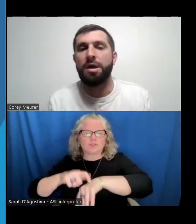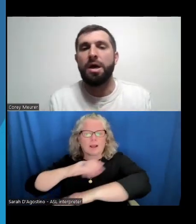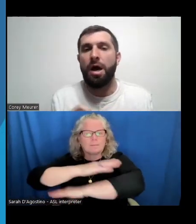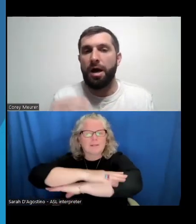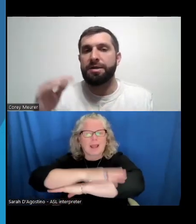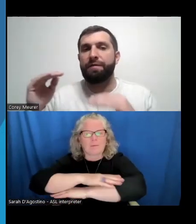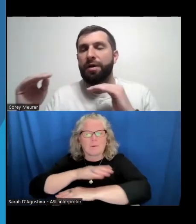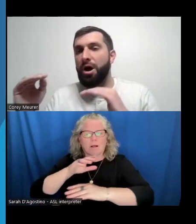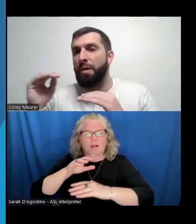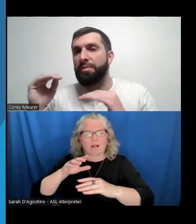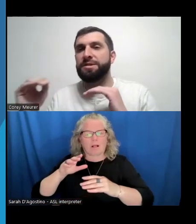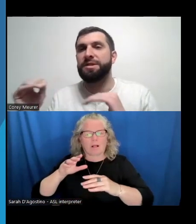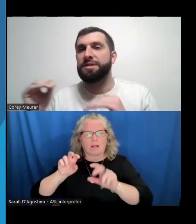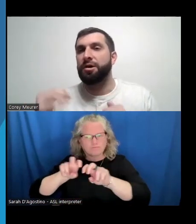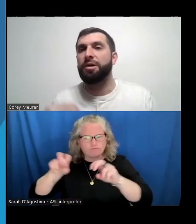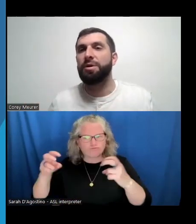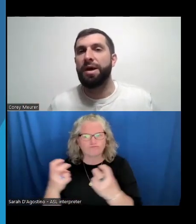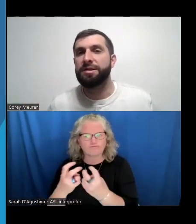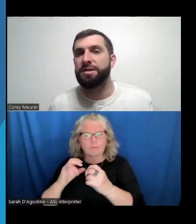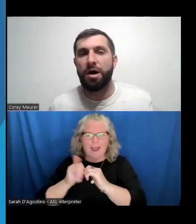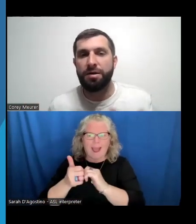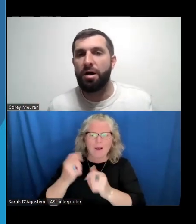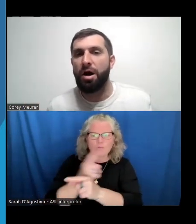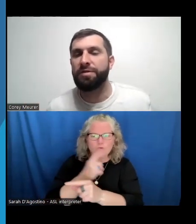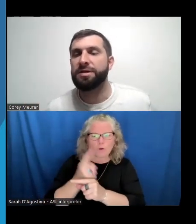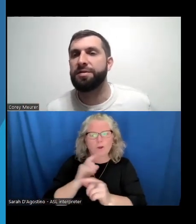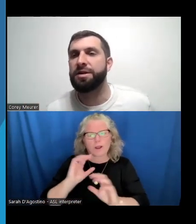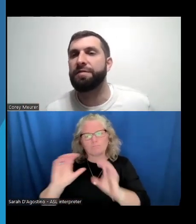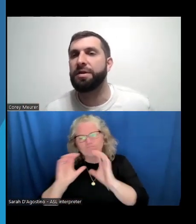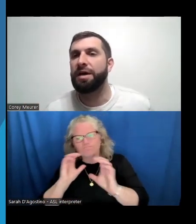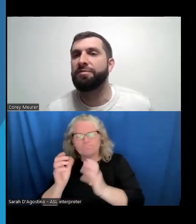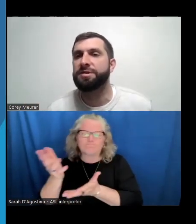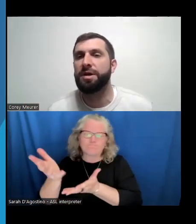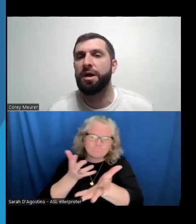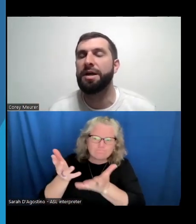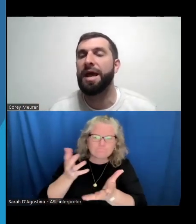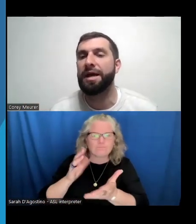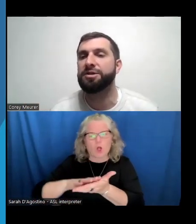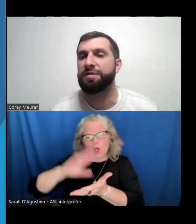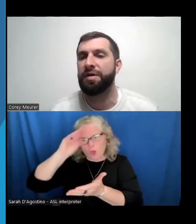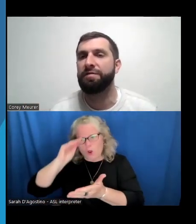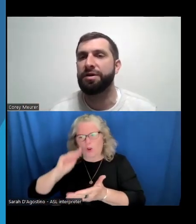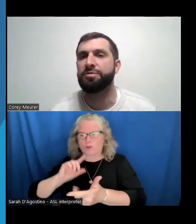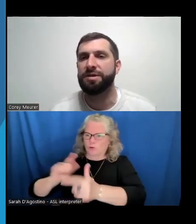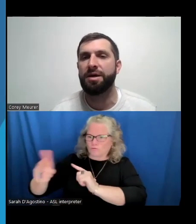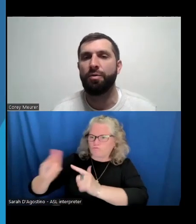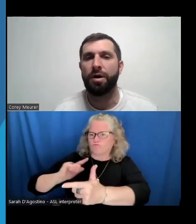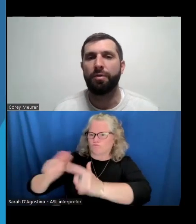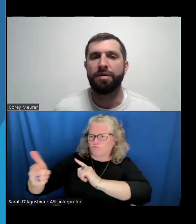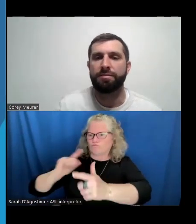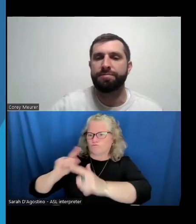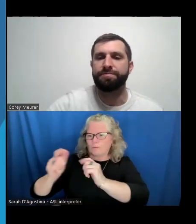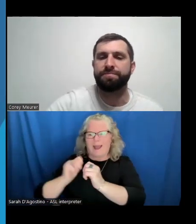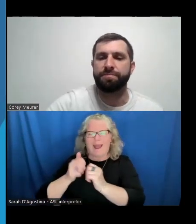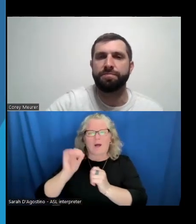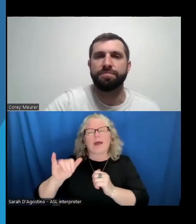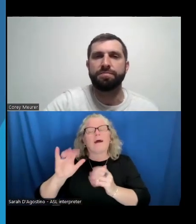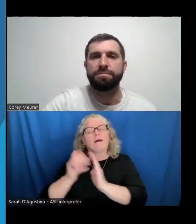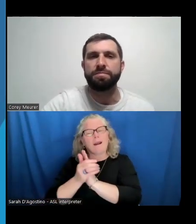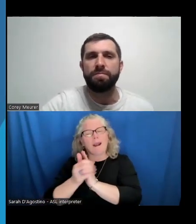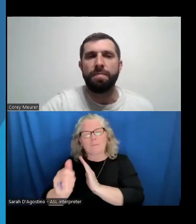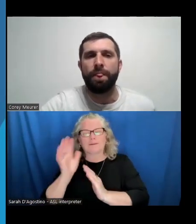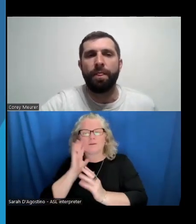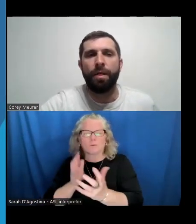others. Different competencies are going to be based on, obviously, the different levels and ages of individuals that you work with.